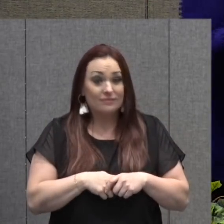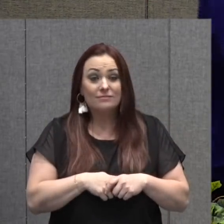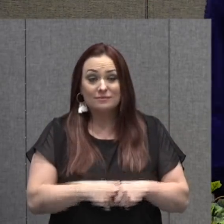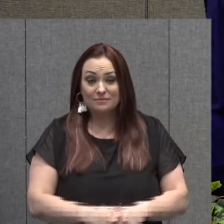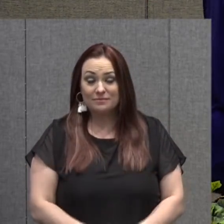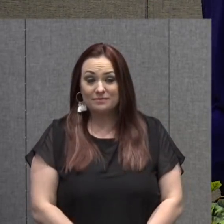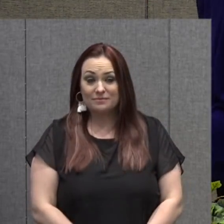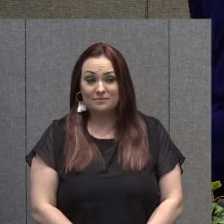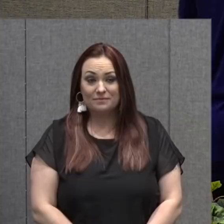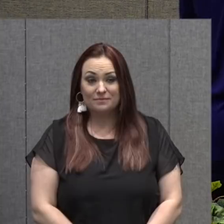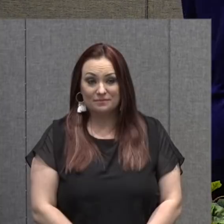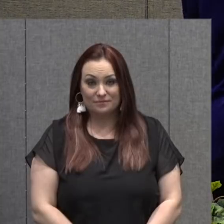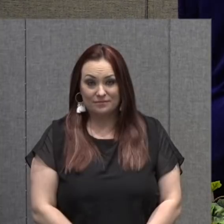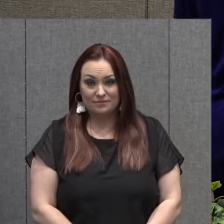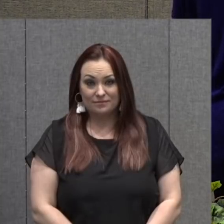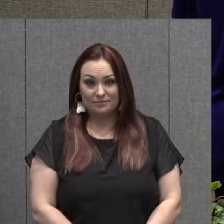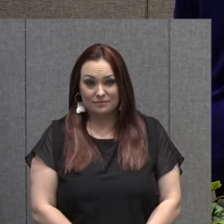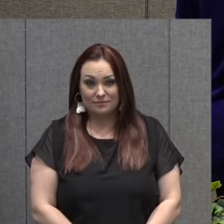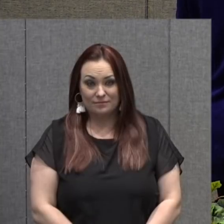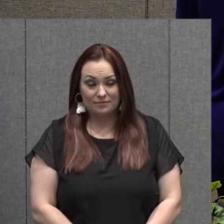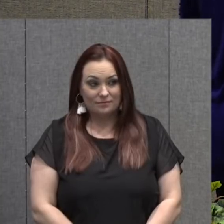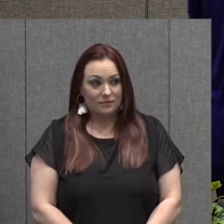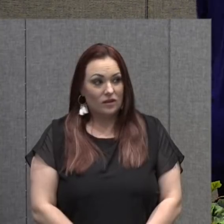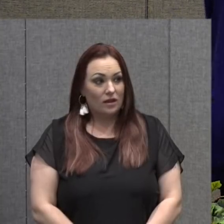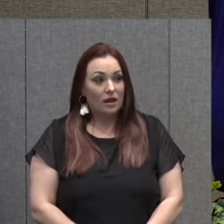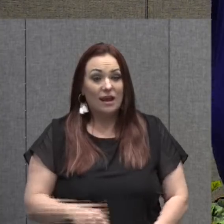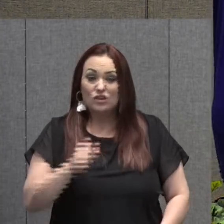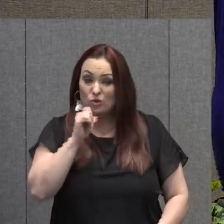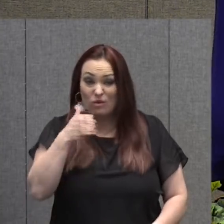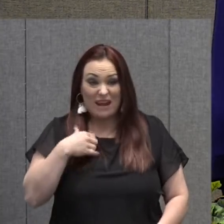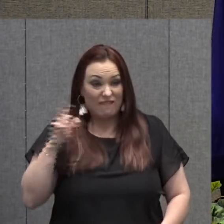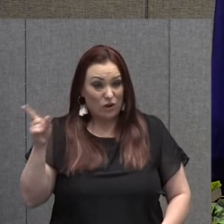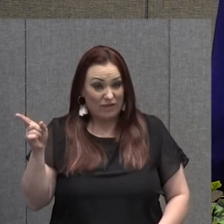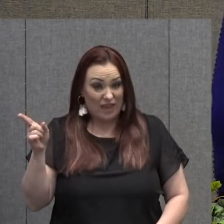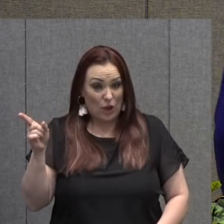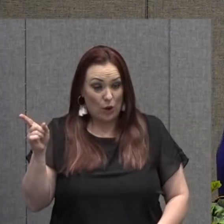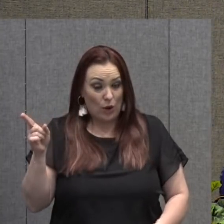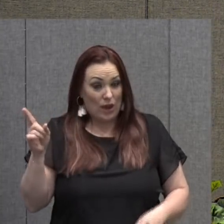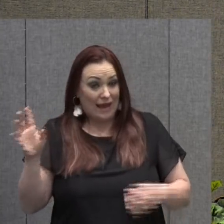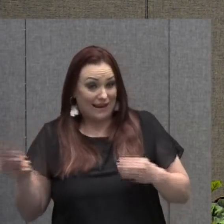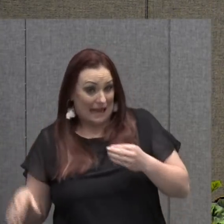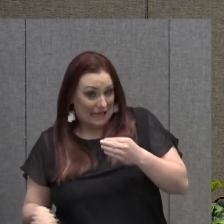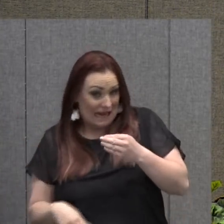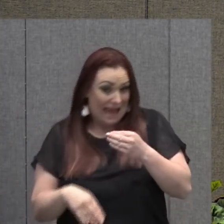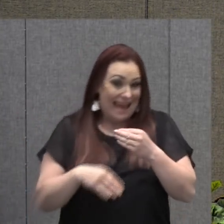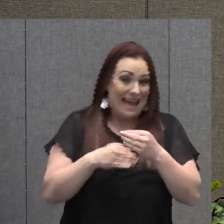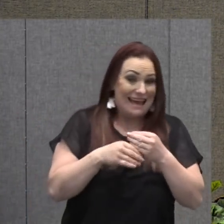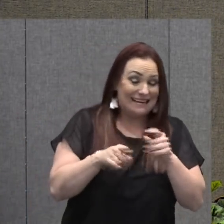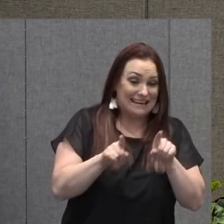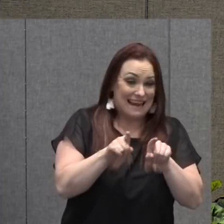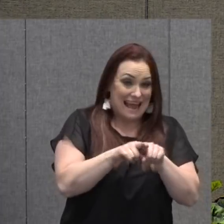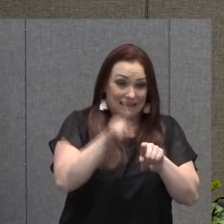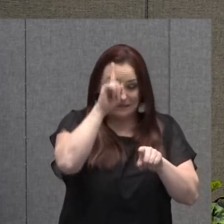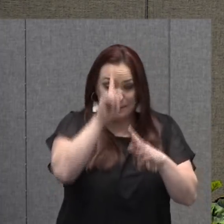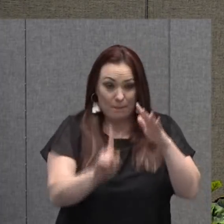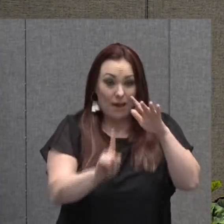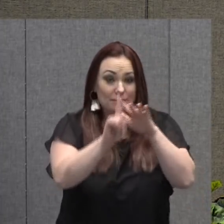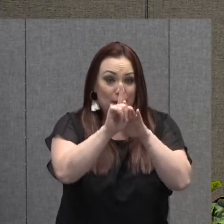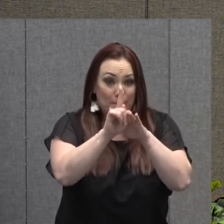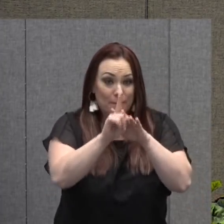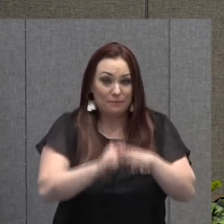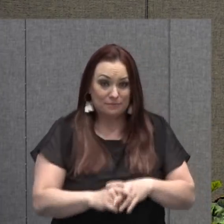I tried to like, this is where I'm saying like you guys don't have it over there so I can add in other things. My next thing that comes